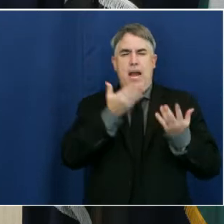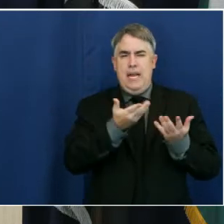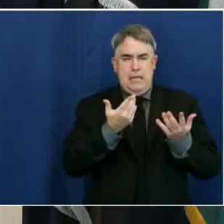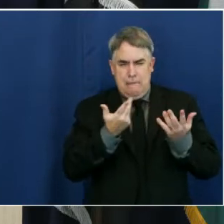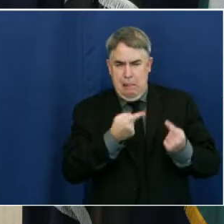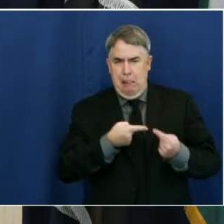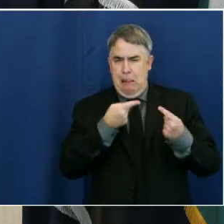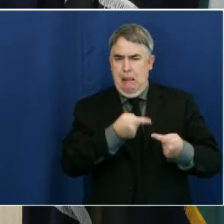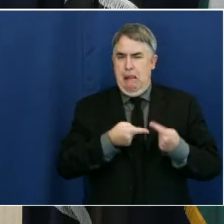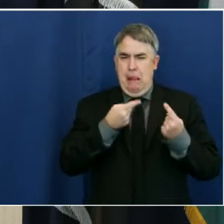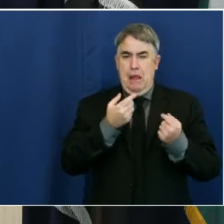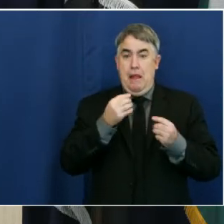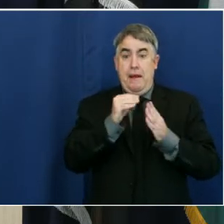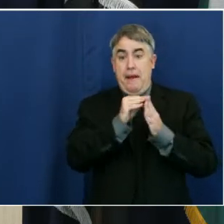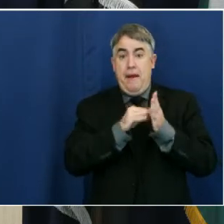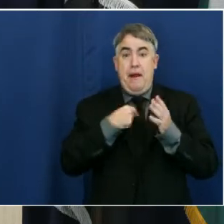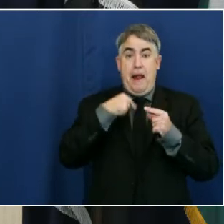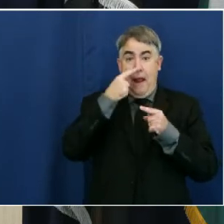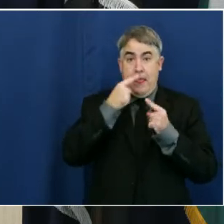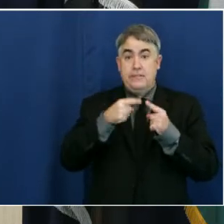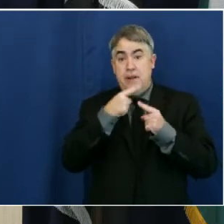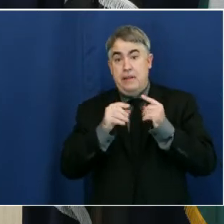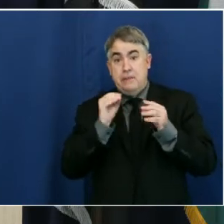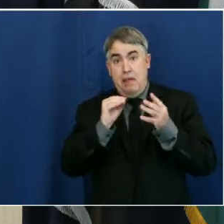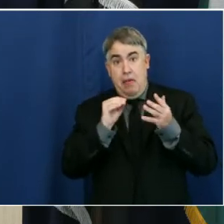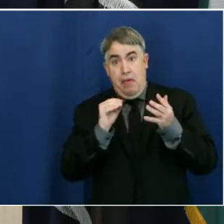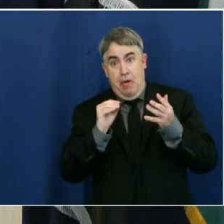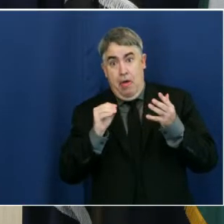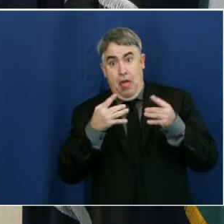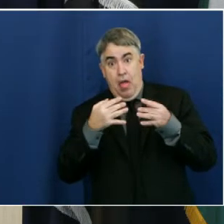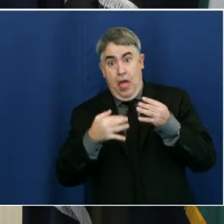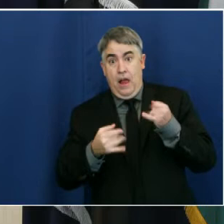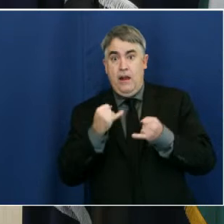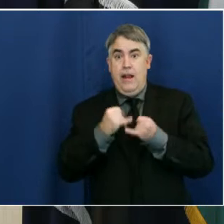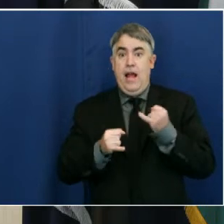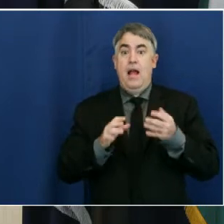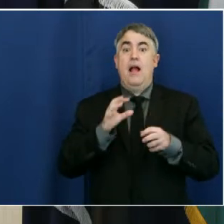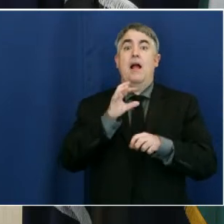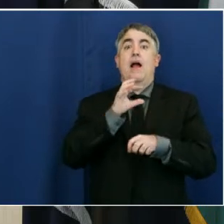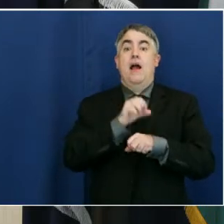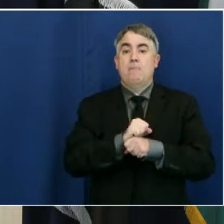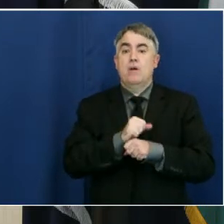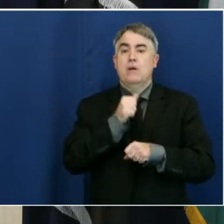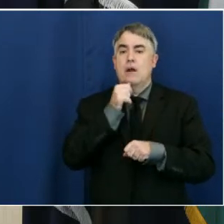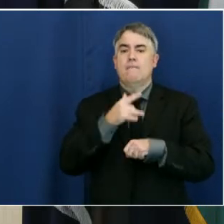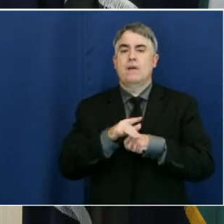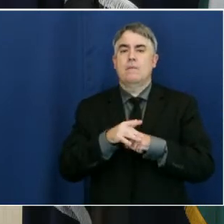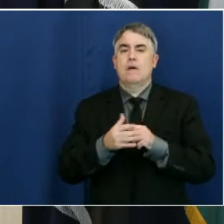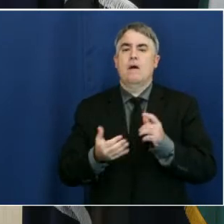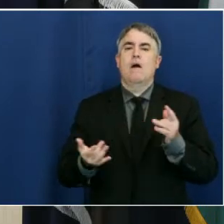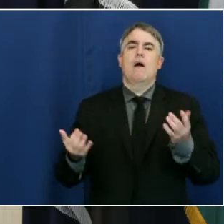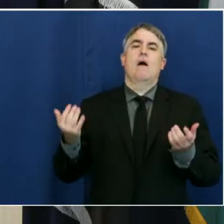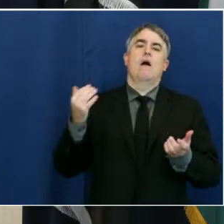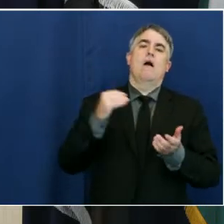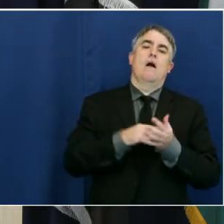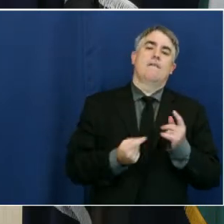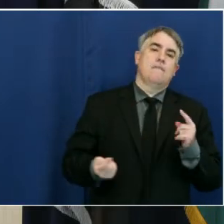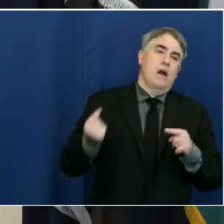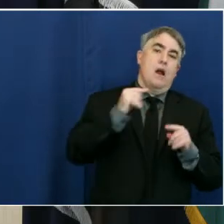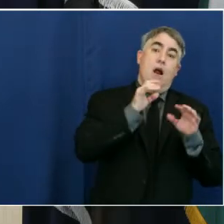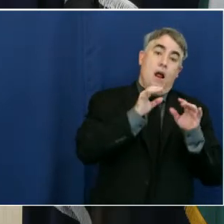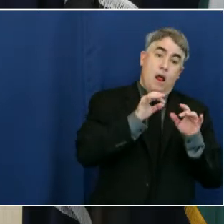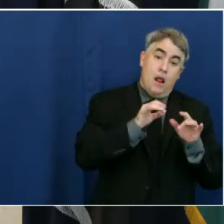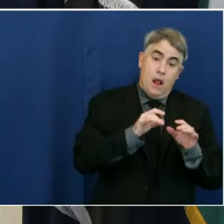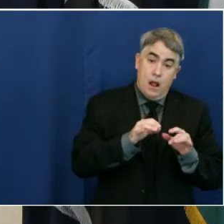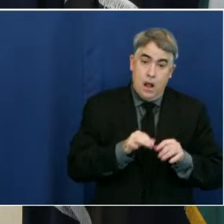you're allergic to and stuff like that, you get to the appointment part at the end, and then if there's no appointments, you have to go back and fill all that out again. So my